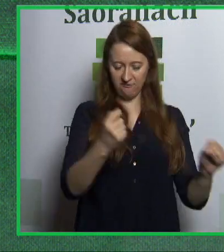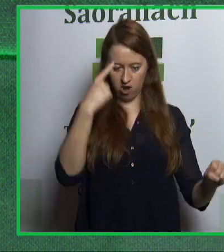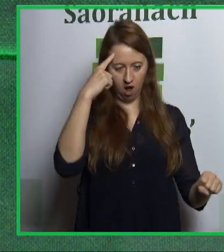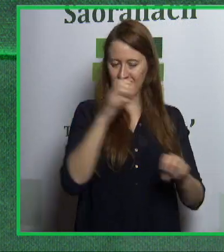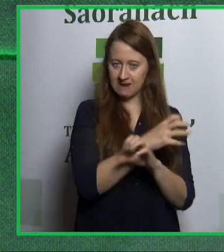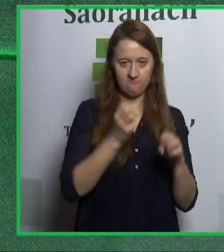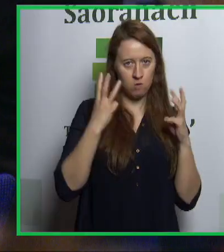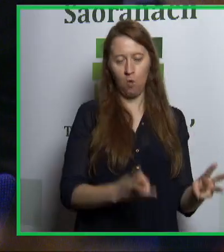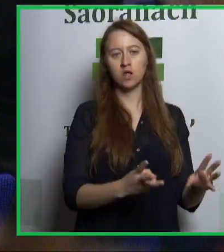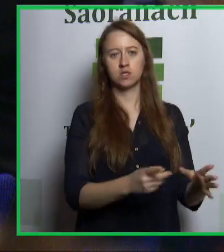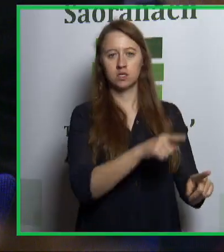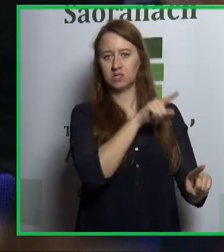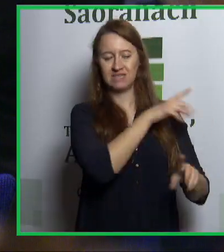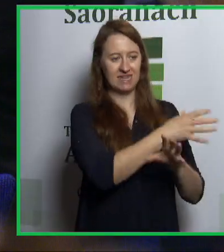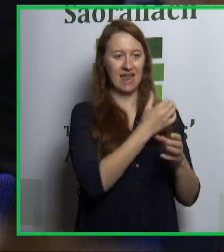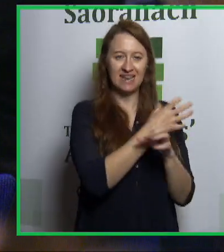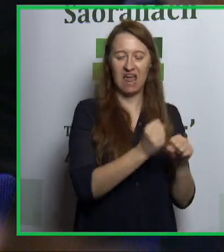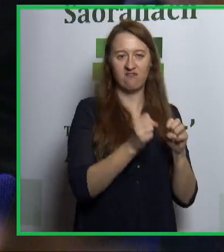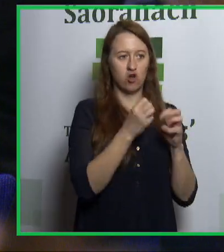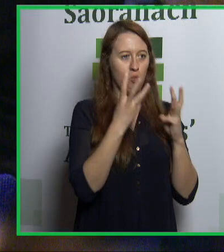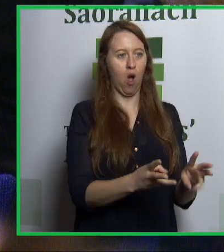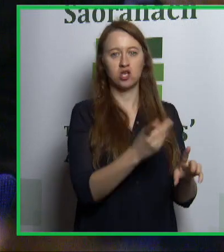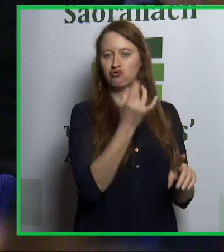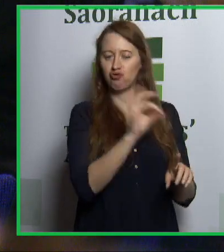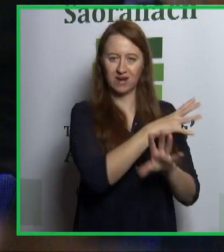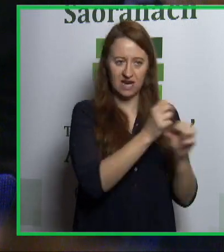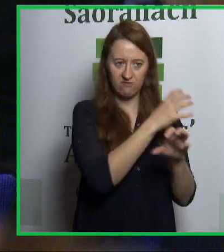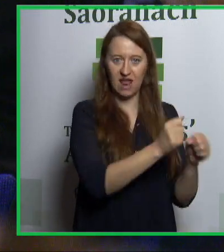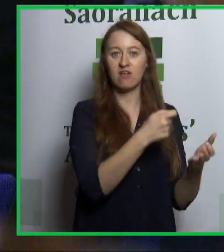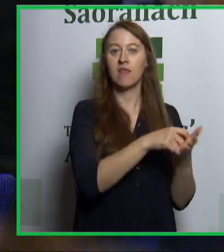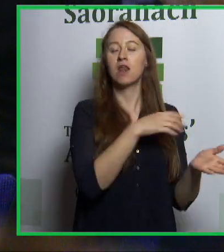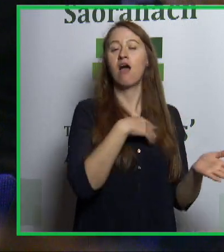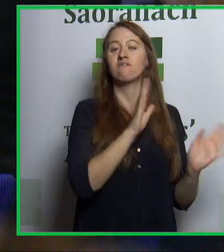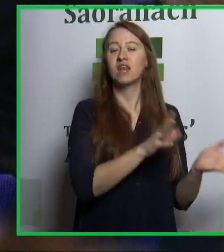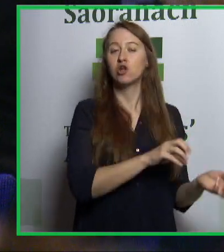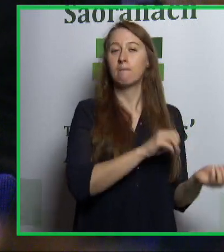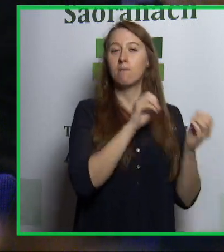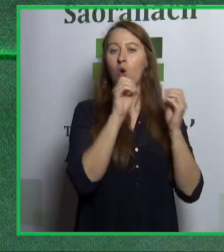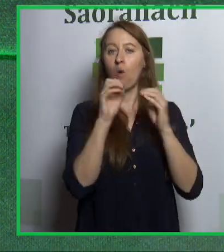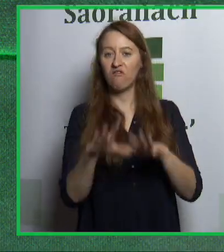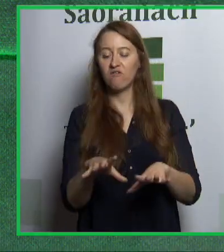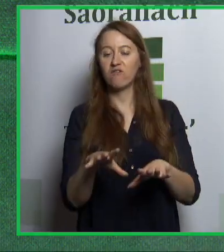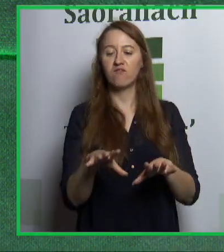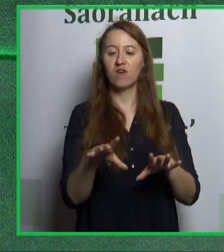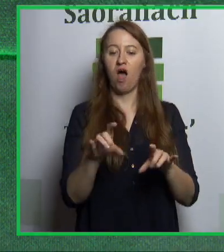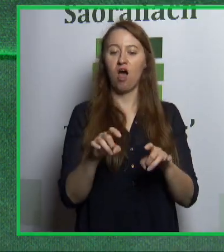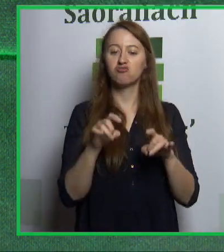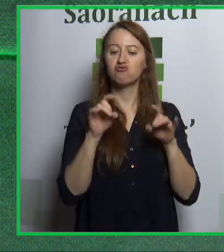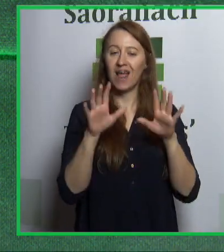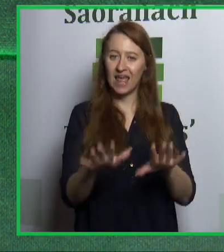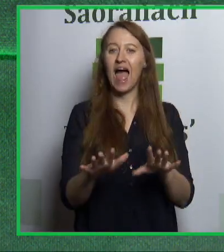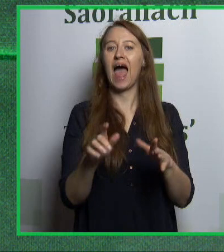then, as I got a bit older, I moved to Austria. I got into a particularly abusive relationship, and when I moved back to Ireland